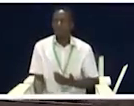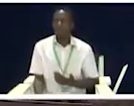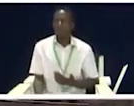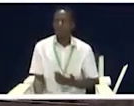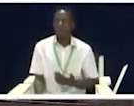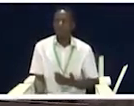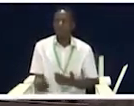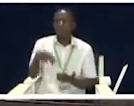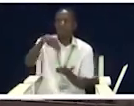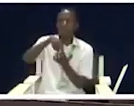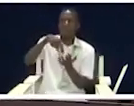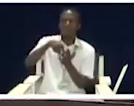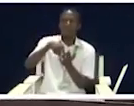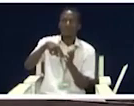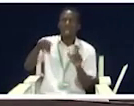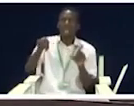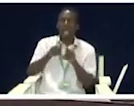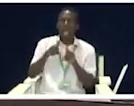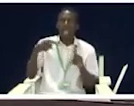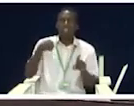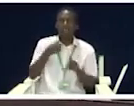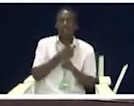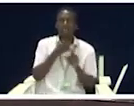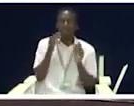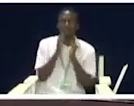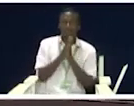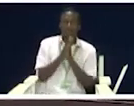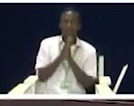Please be on your feet as we pray.